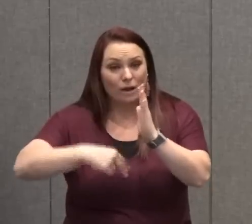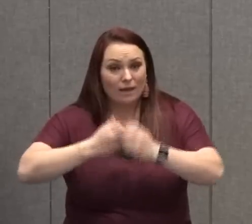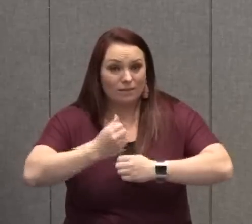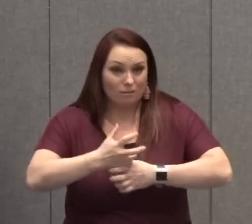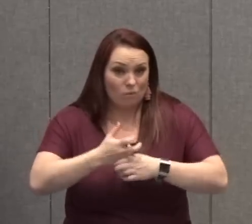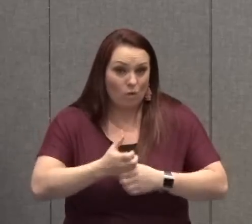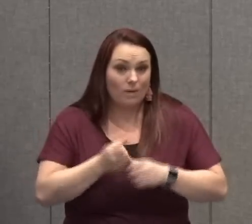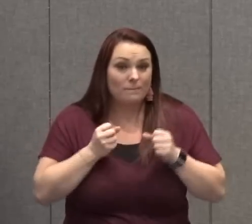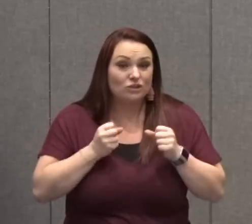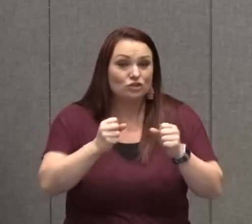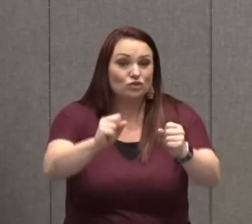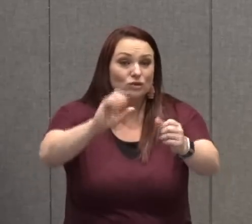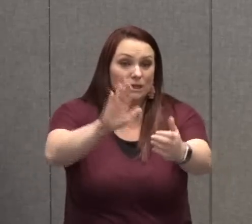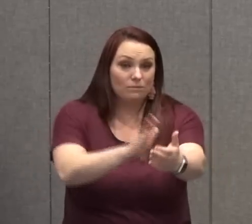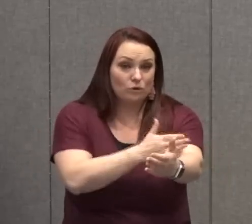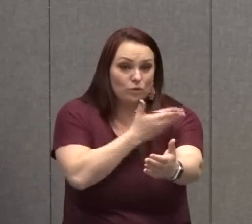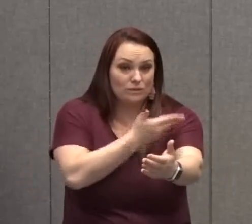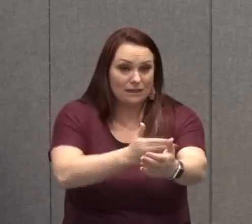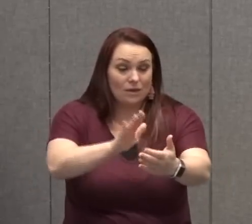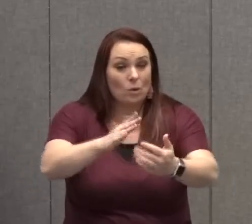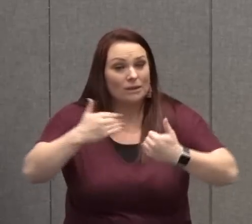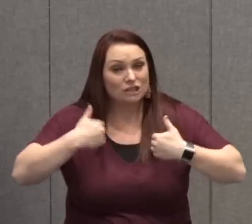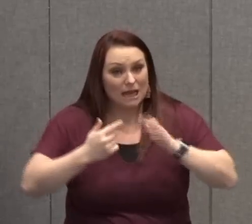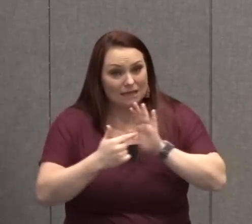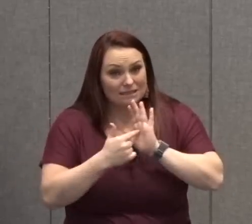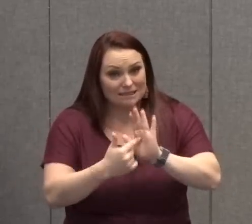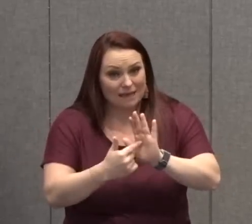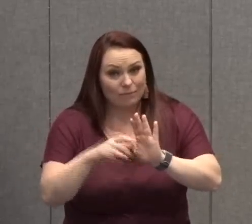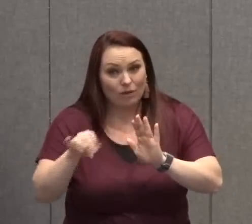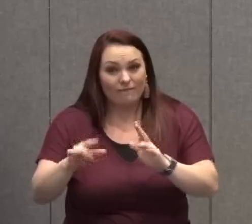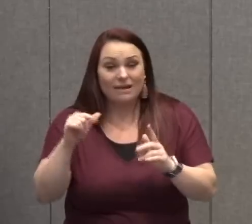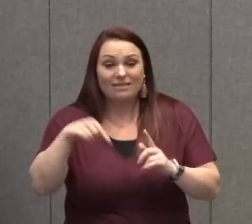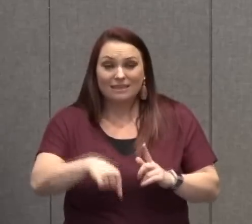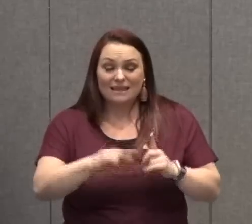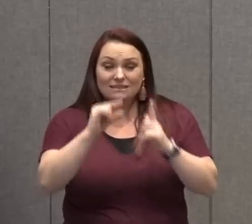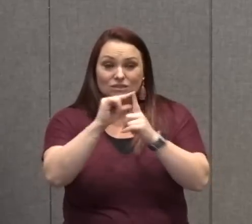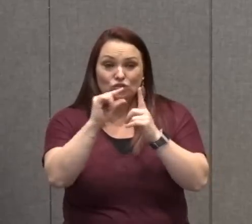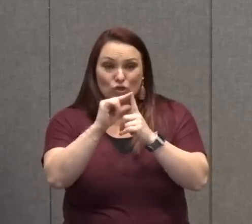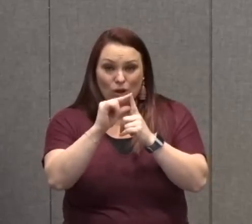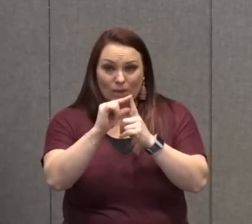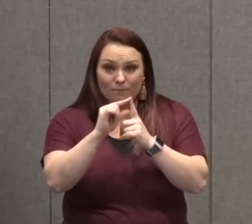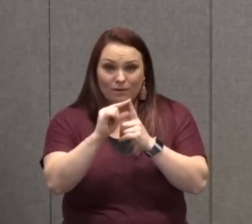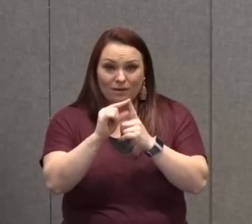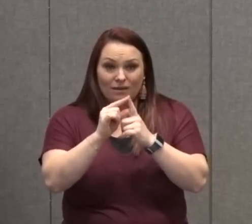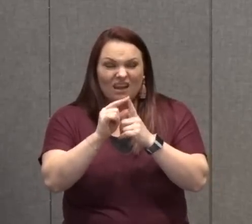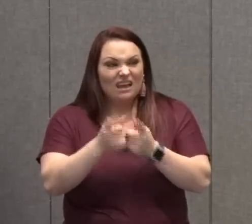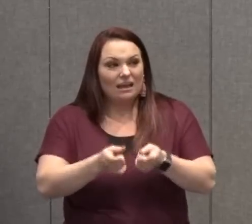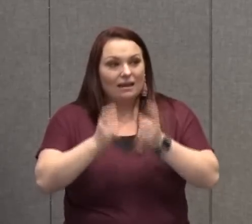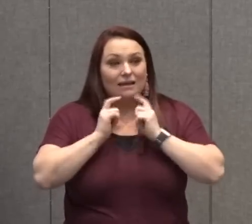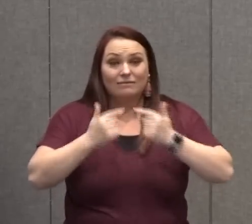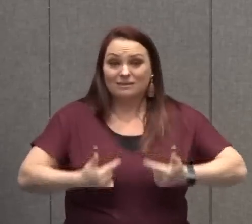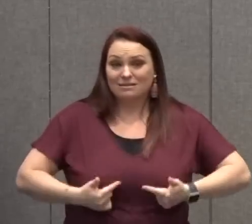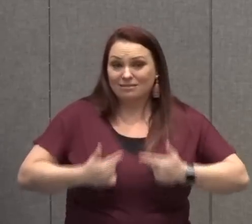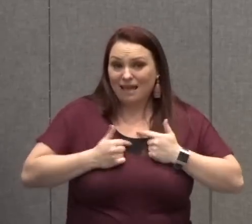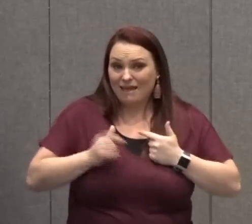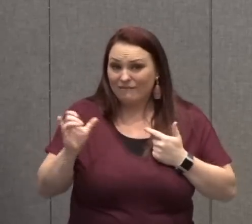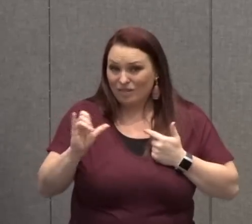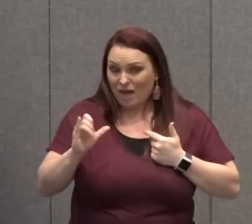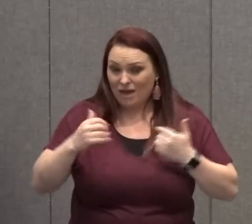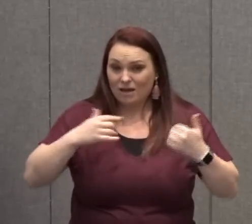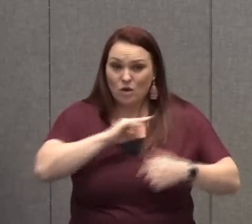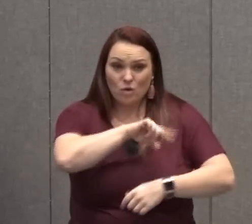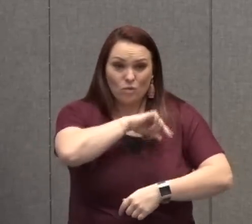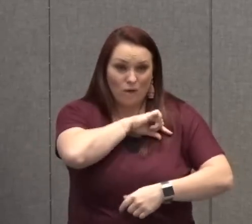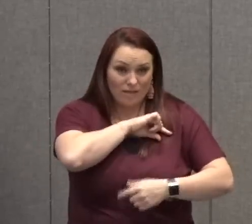music which had an example of this term it gives lifelike qualities to an animal